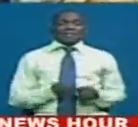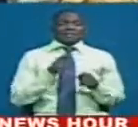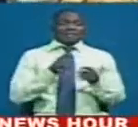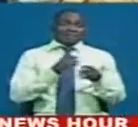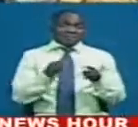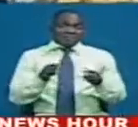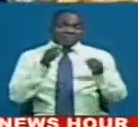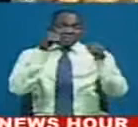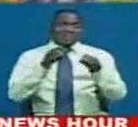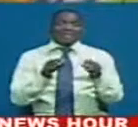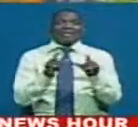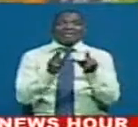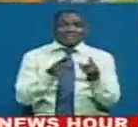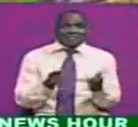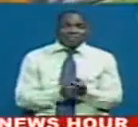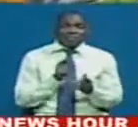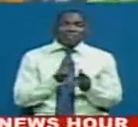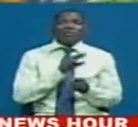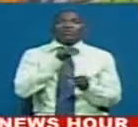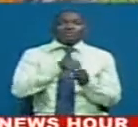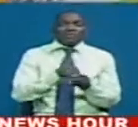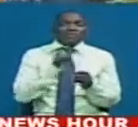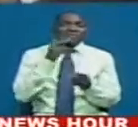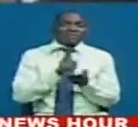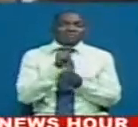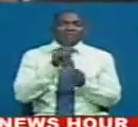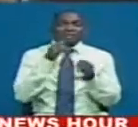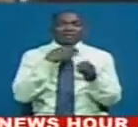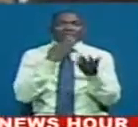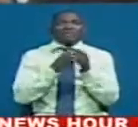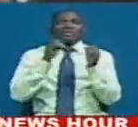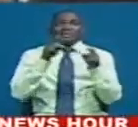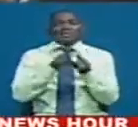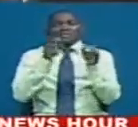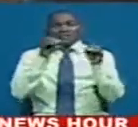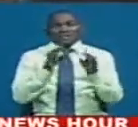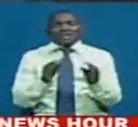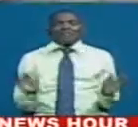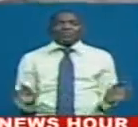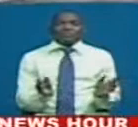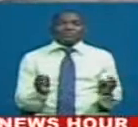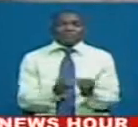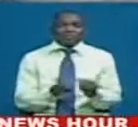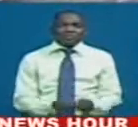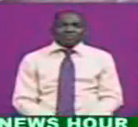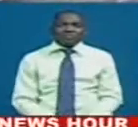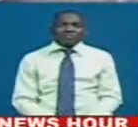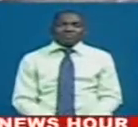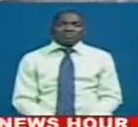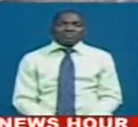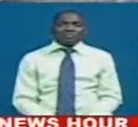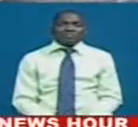institutions. Measures including teacher licensing would be put in place to ensure quality education and teacher motivation.